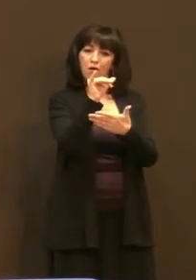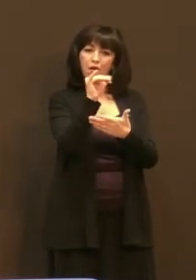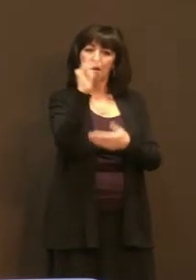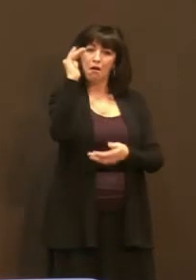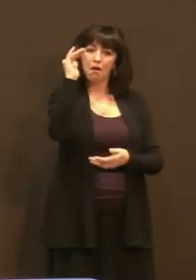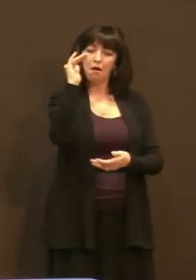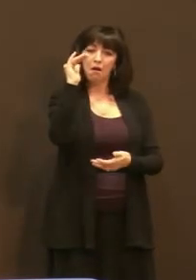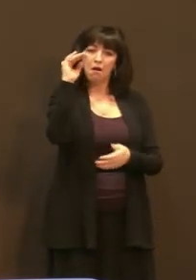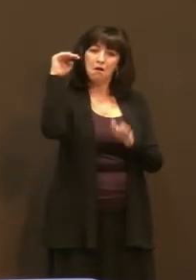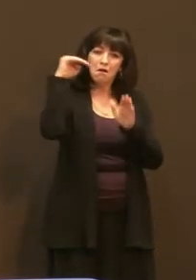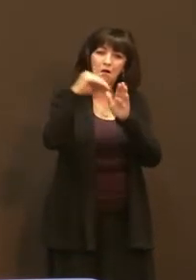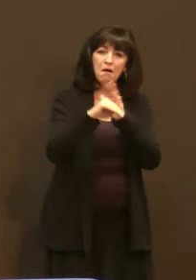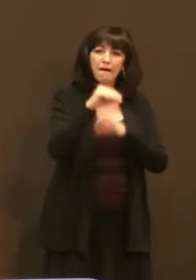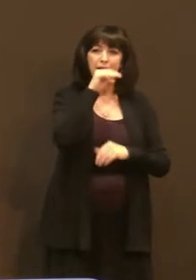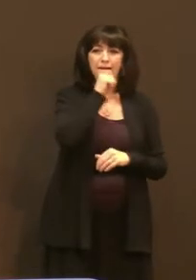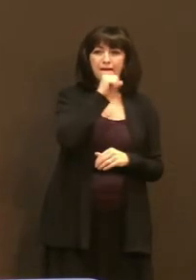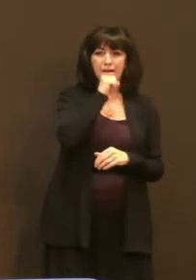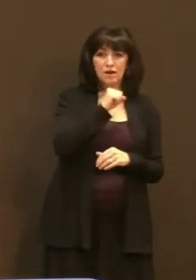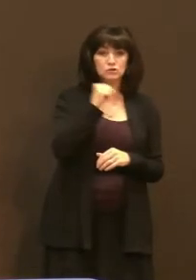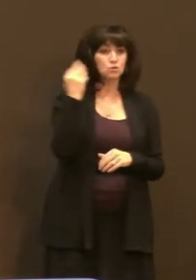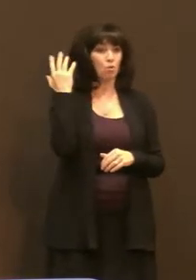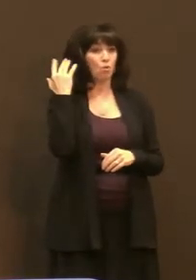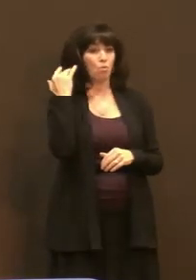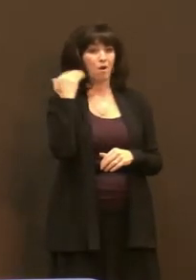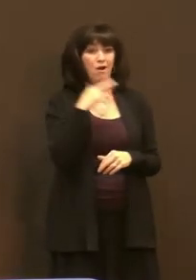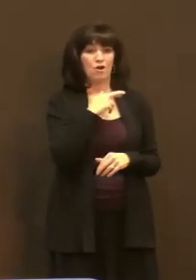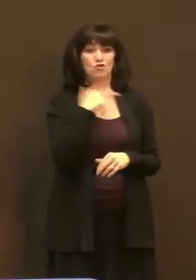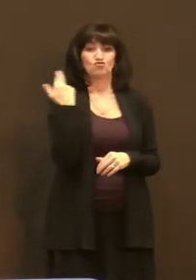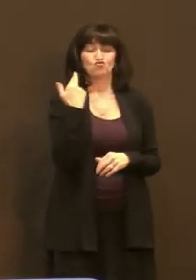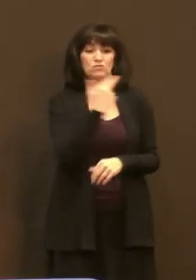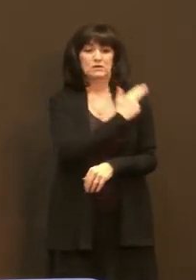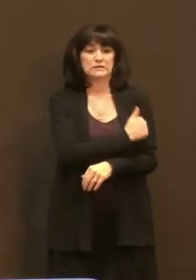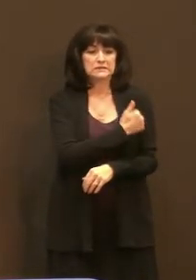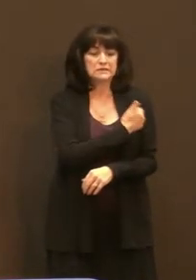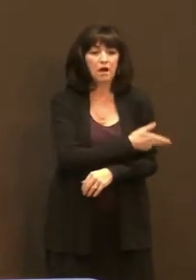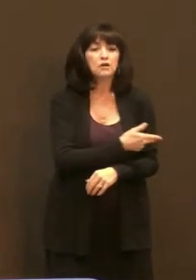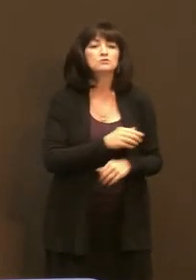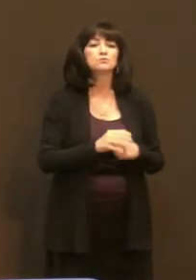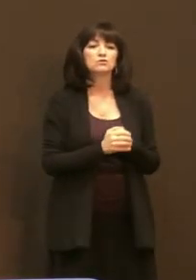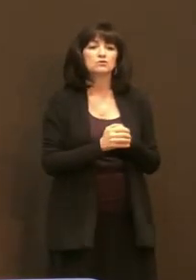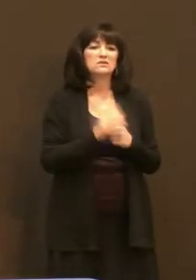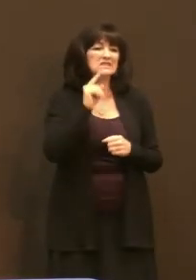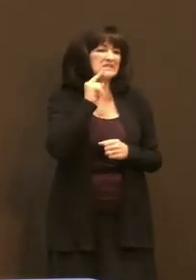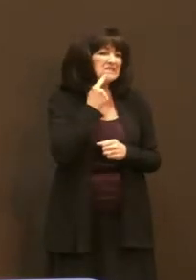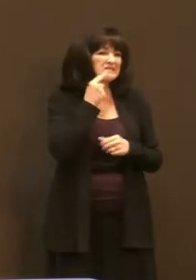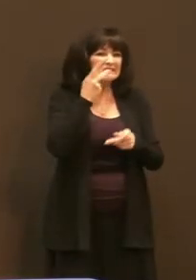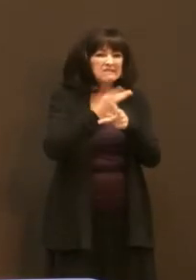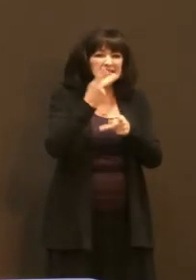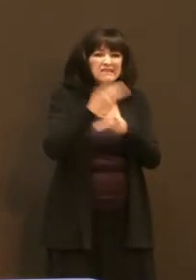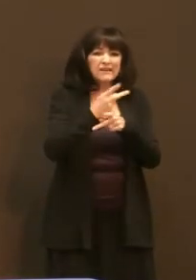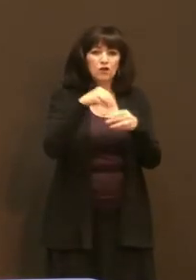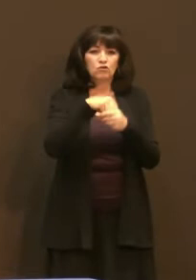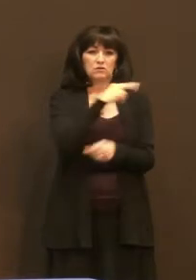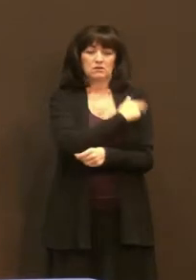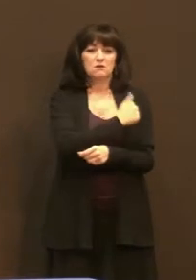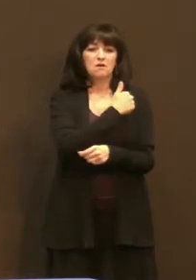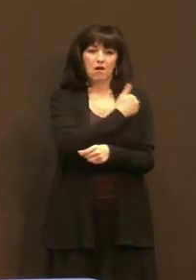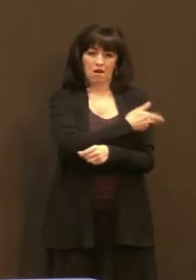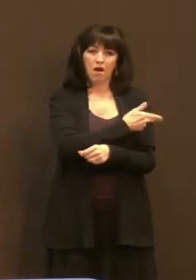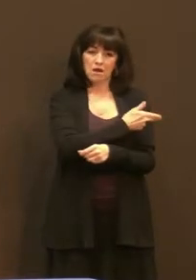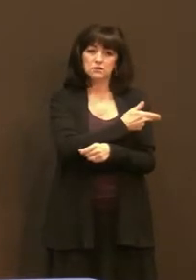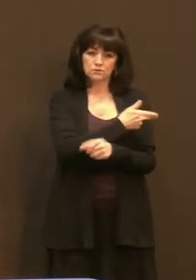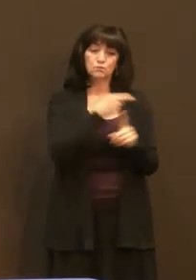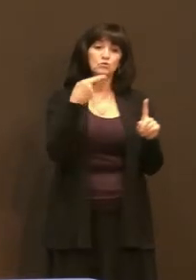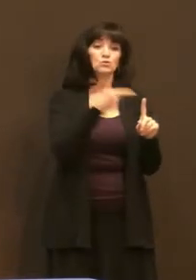and because the real risk for hospitalization and the need for critical care services in our hospitals is for our